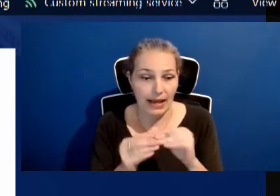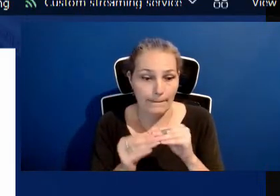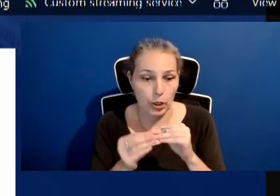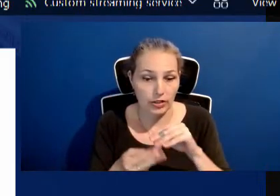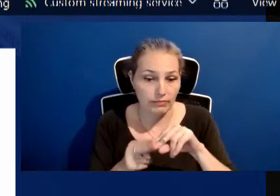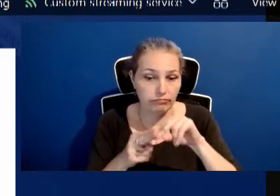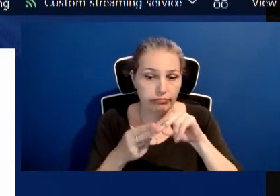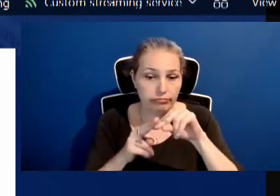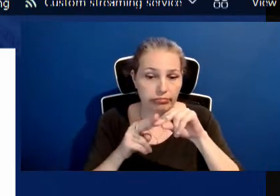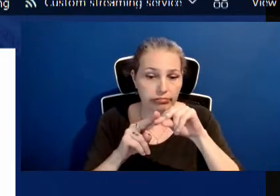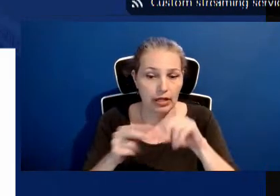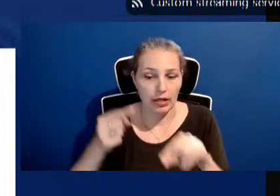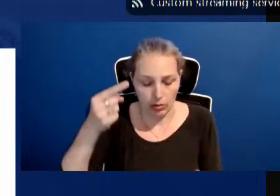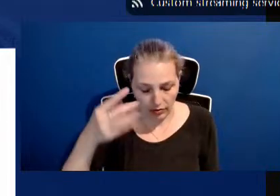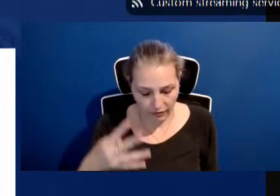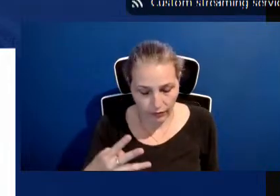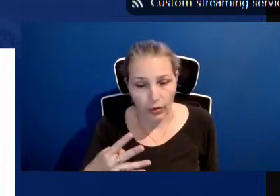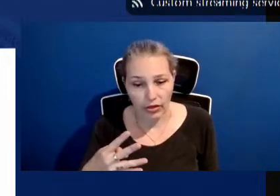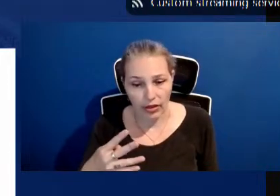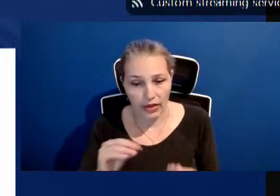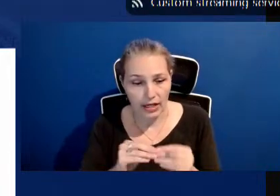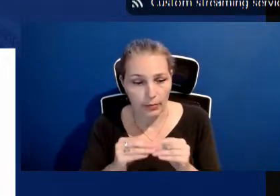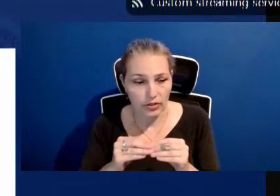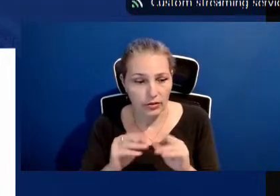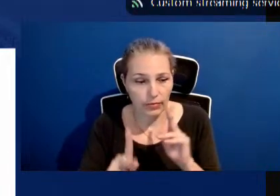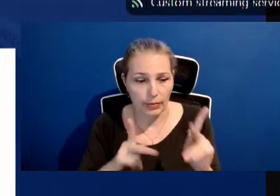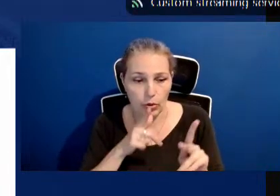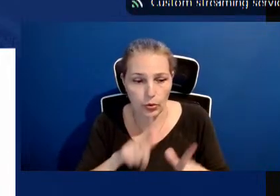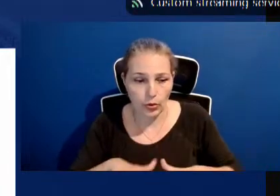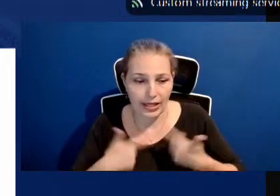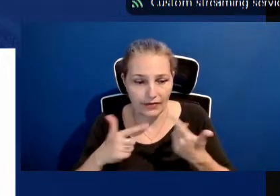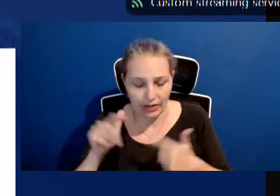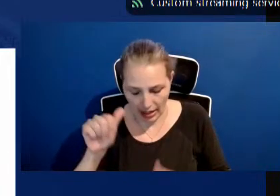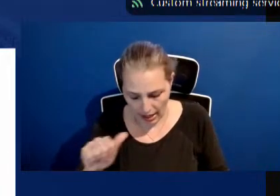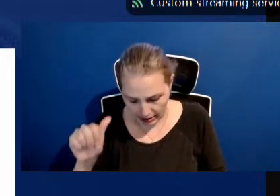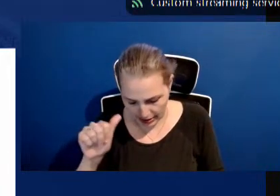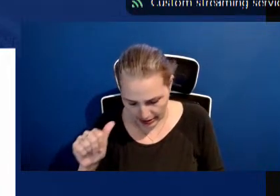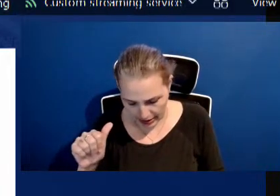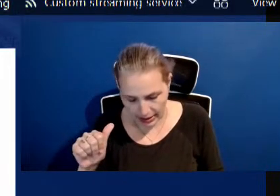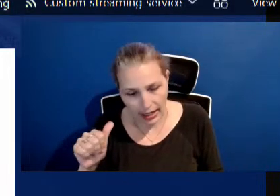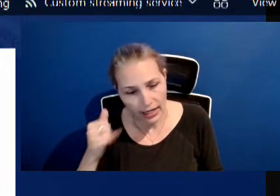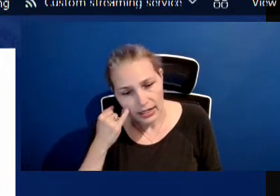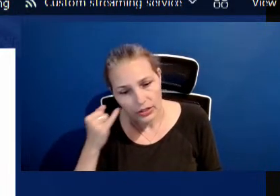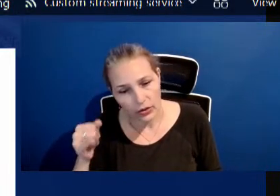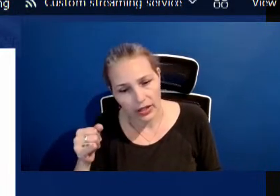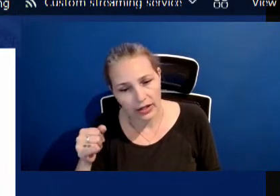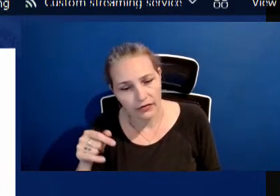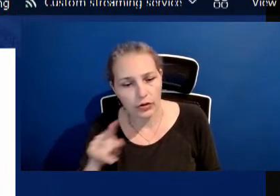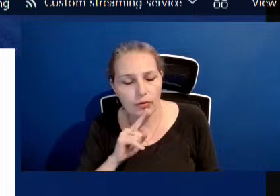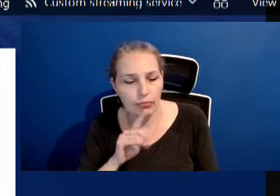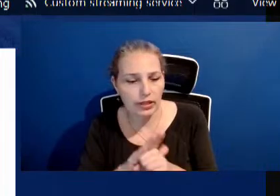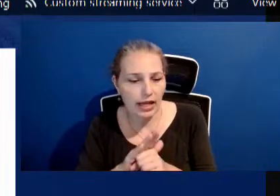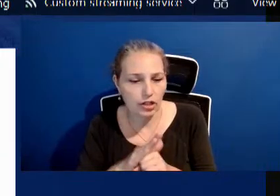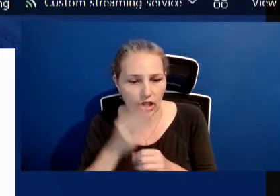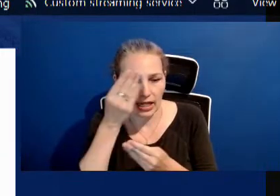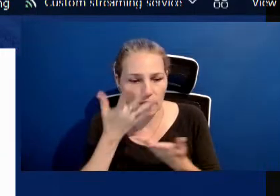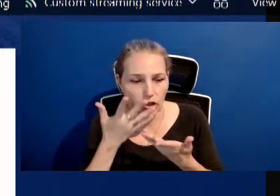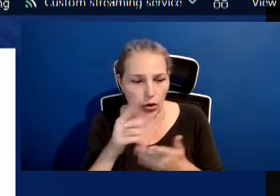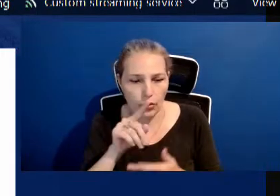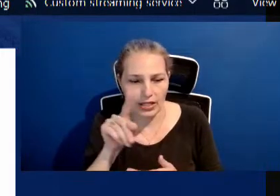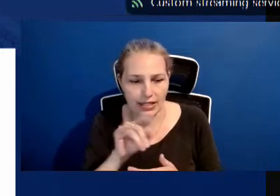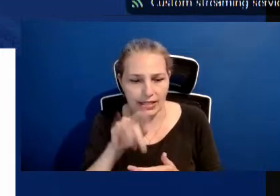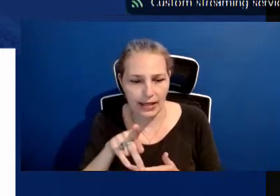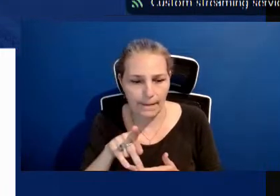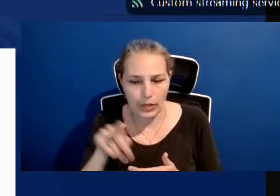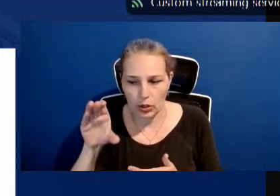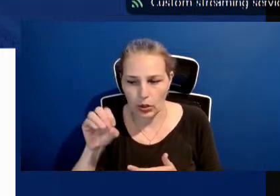actually residents in Altadena. We do ask everybody that pledges to kind of just let us know like what zip code they're from, and so we